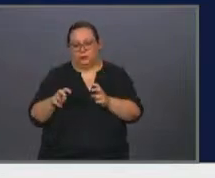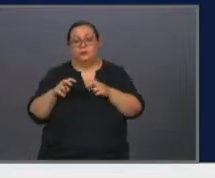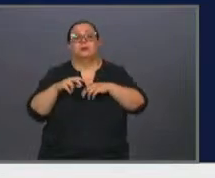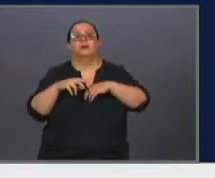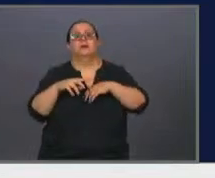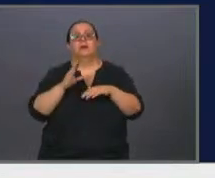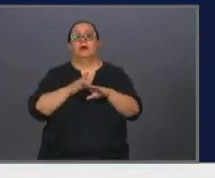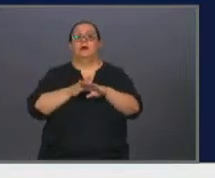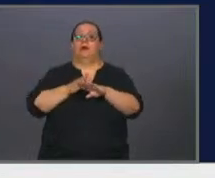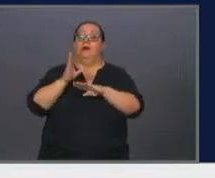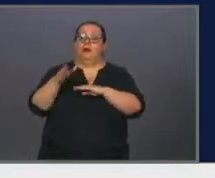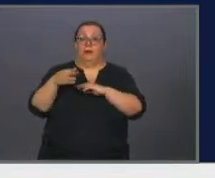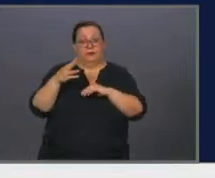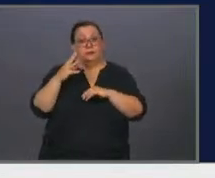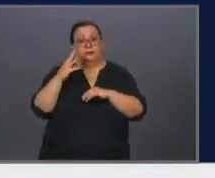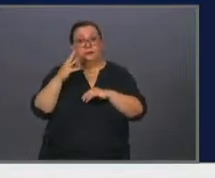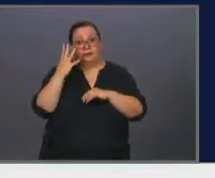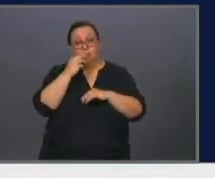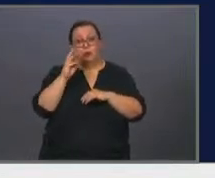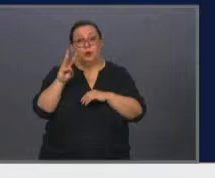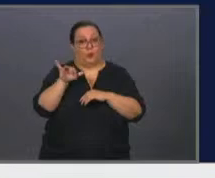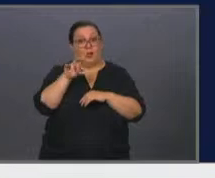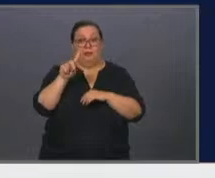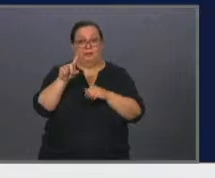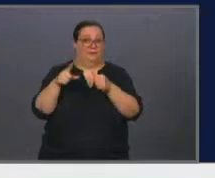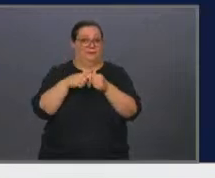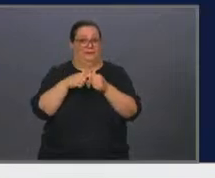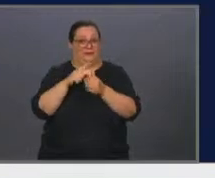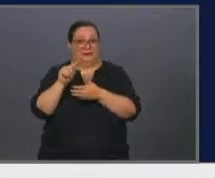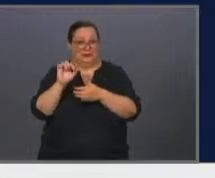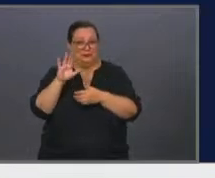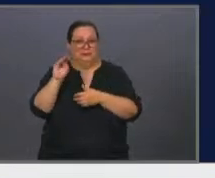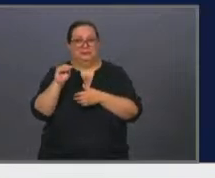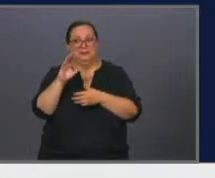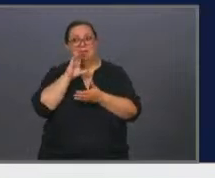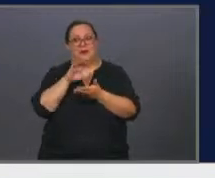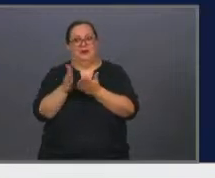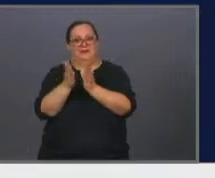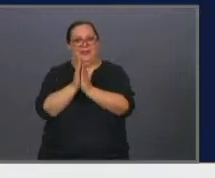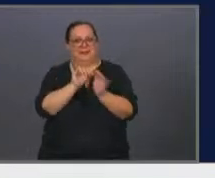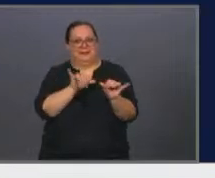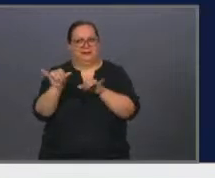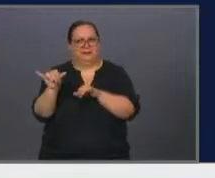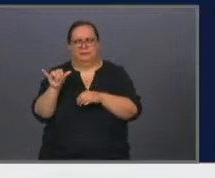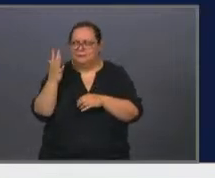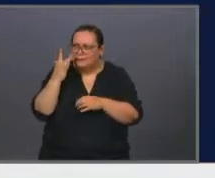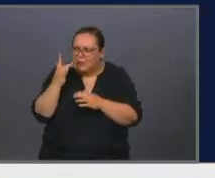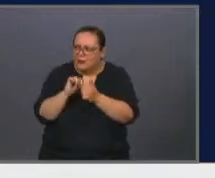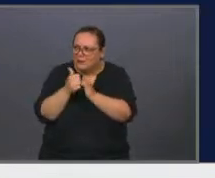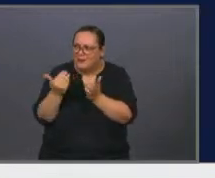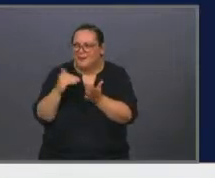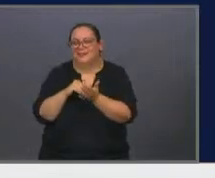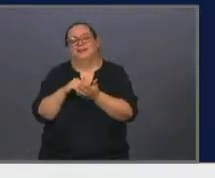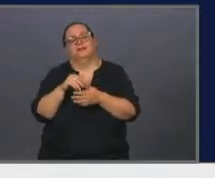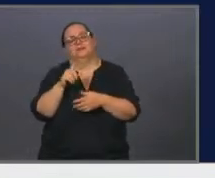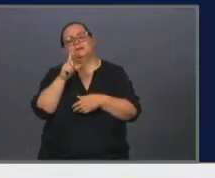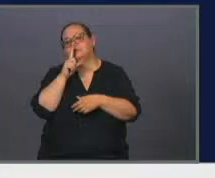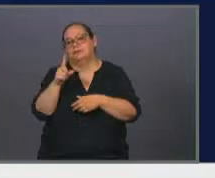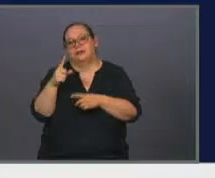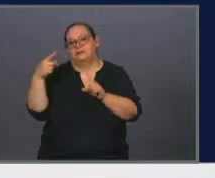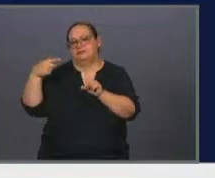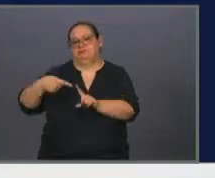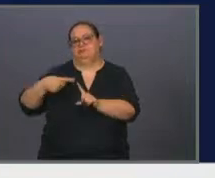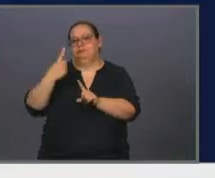After a pretty wild first term, my wife asked me the same question. Why are you rerunning for this? And it comes down to one simple thing,